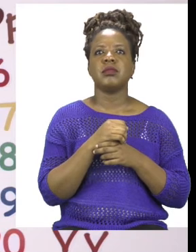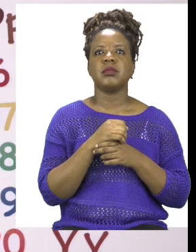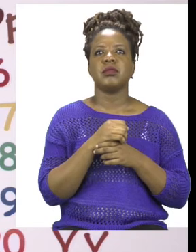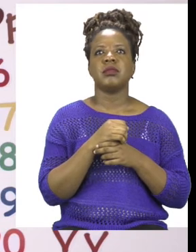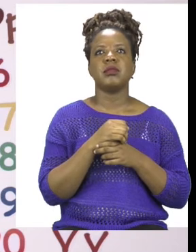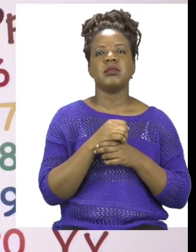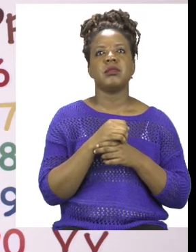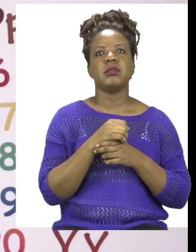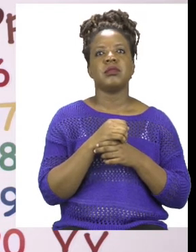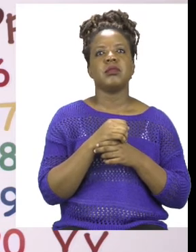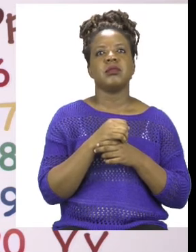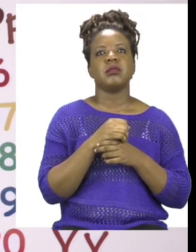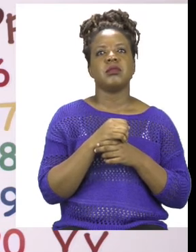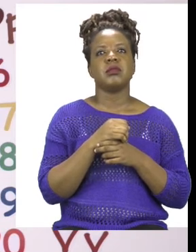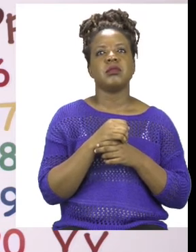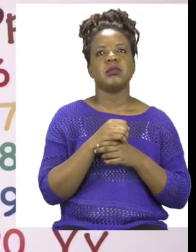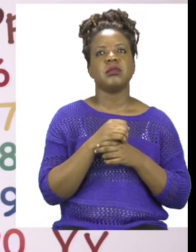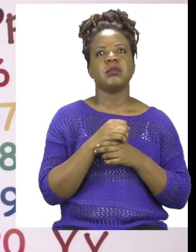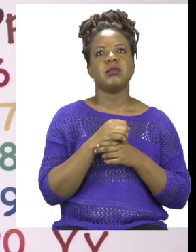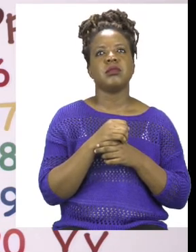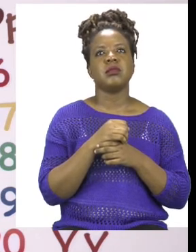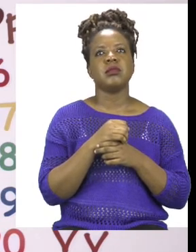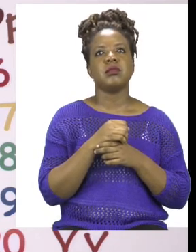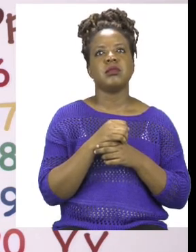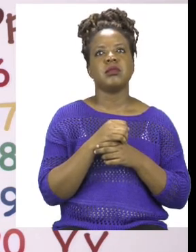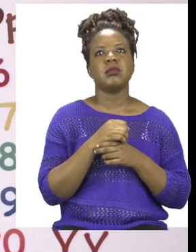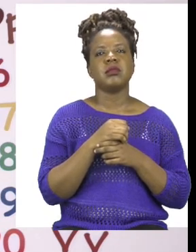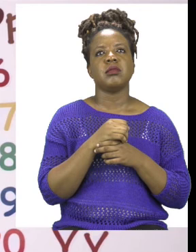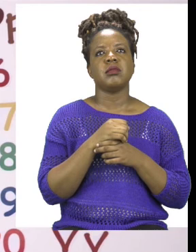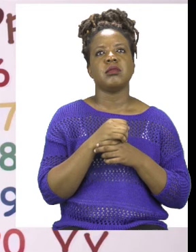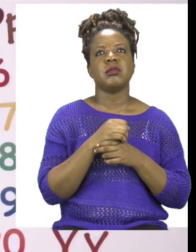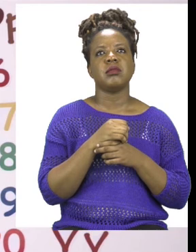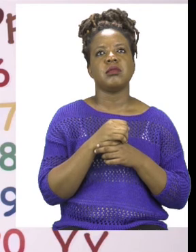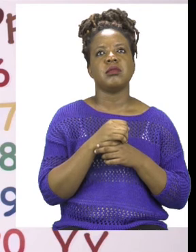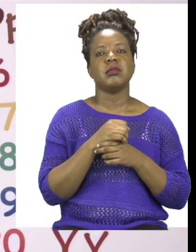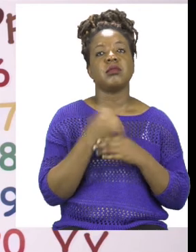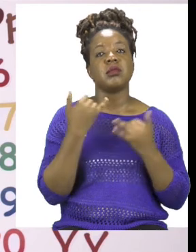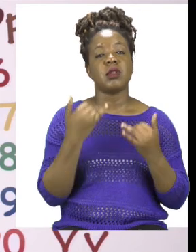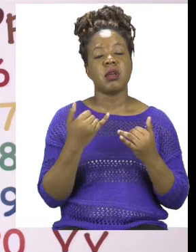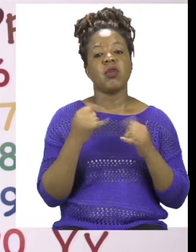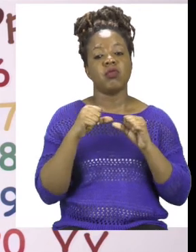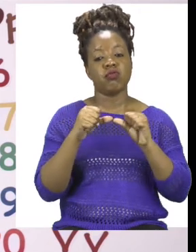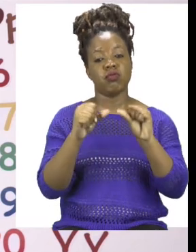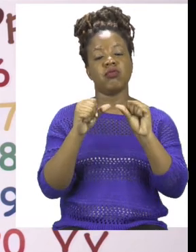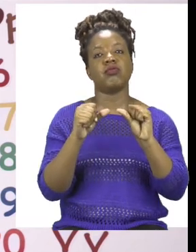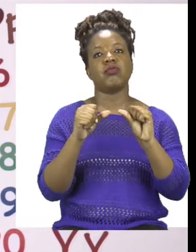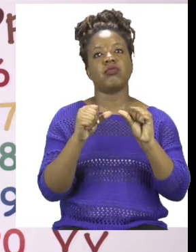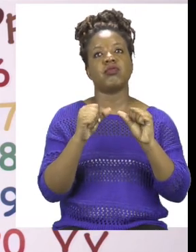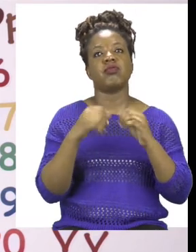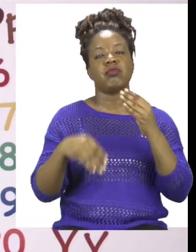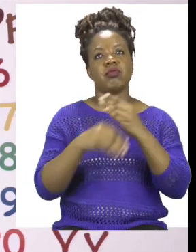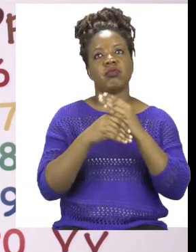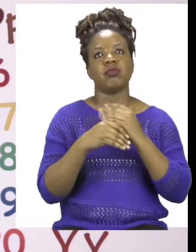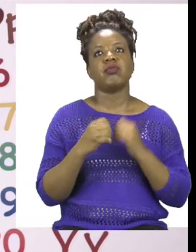8 counters. Now we need to count forward because we are adding. And we say